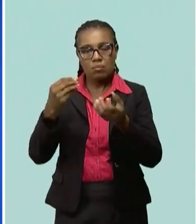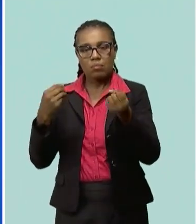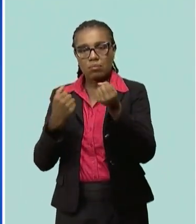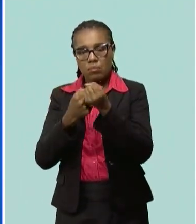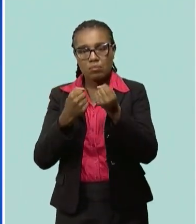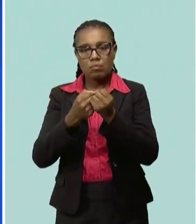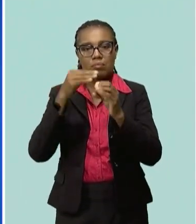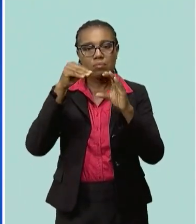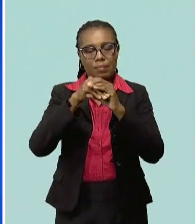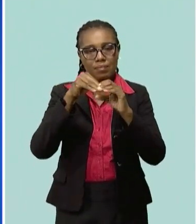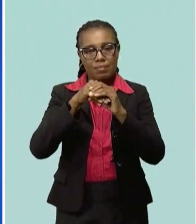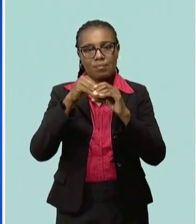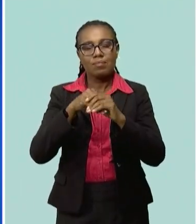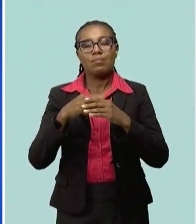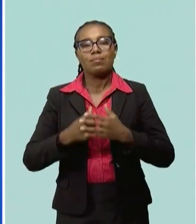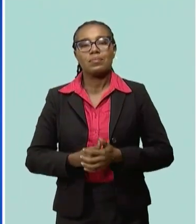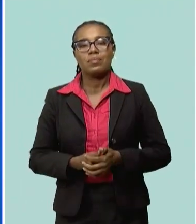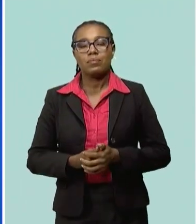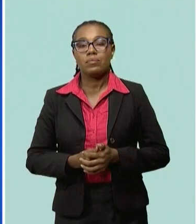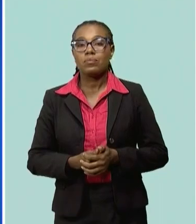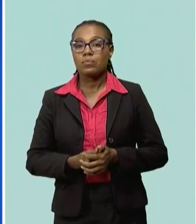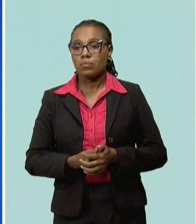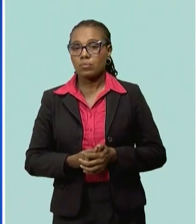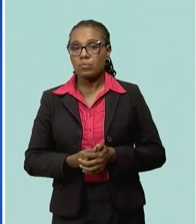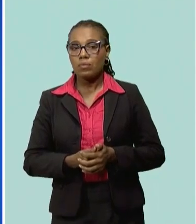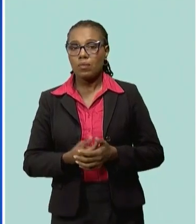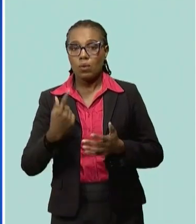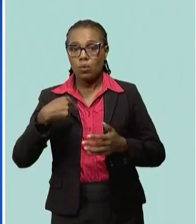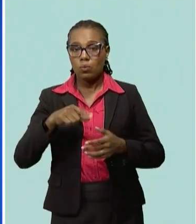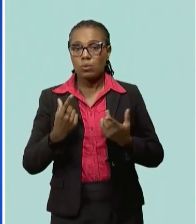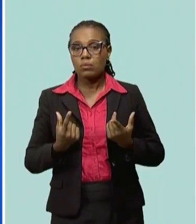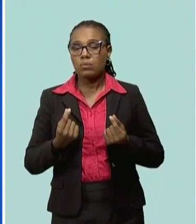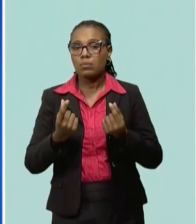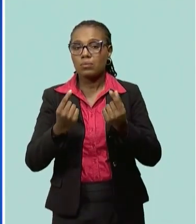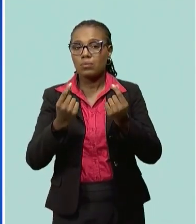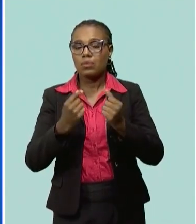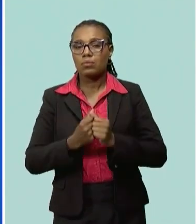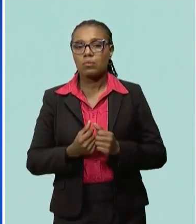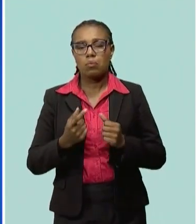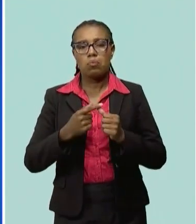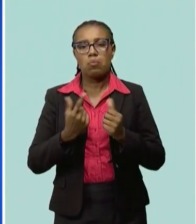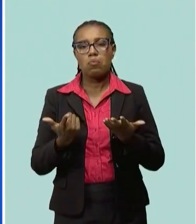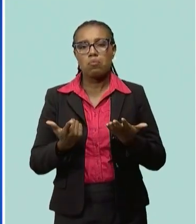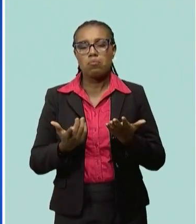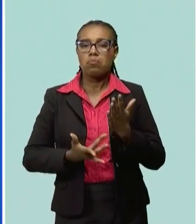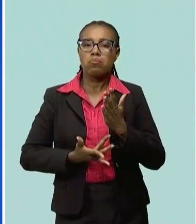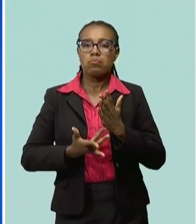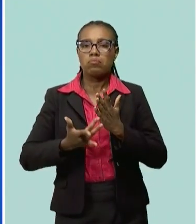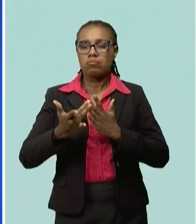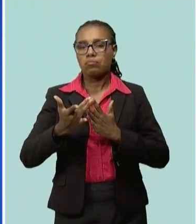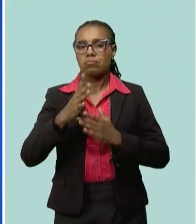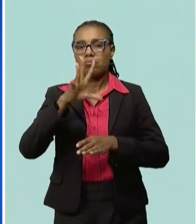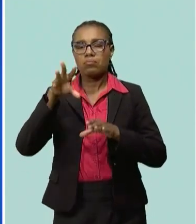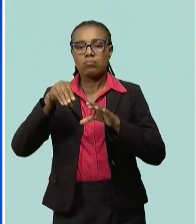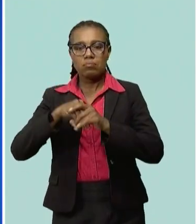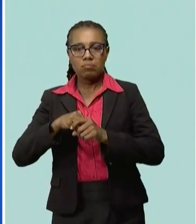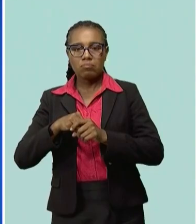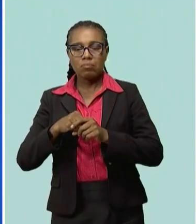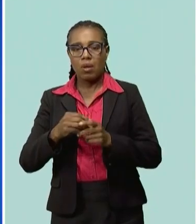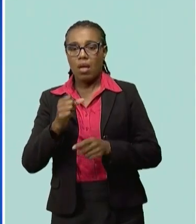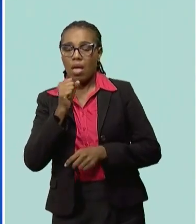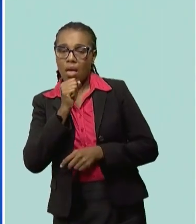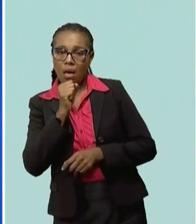But one of the things that we are intending to do is to make sure that professionals in the arts get